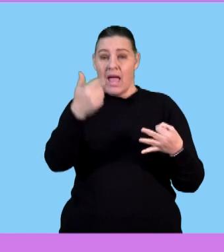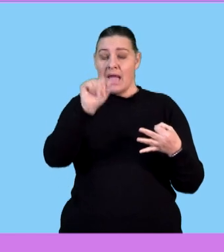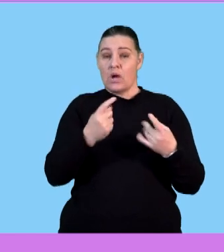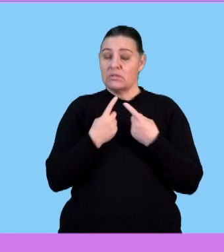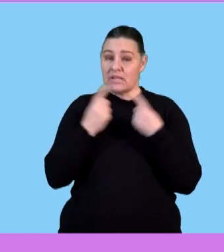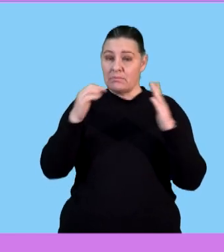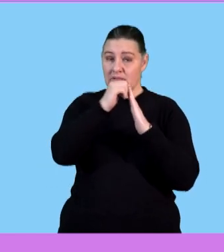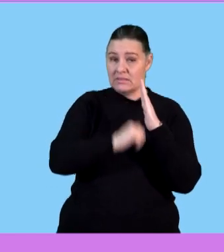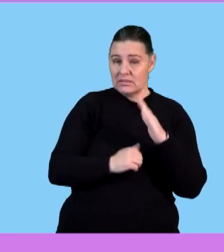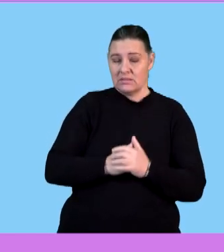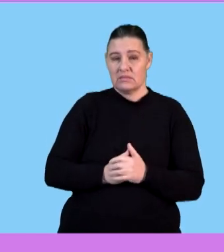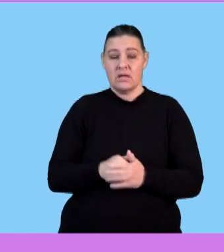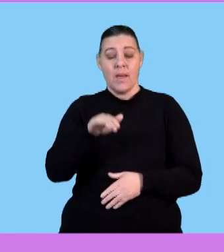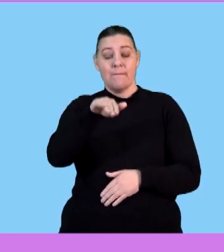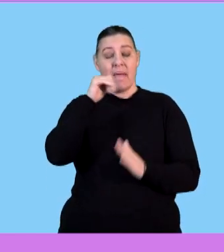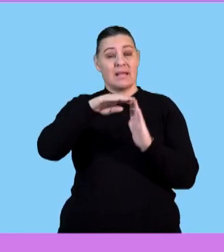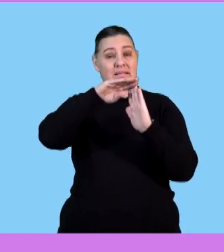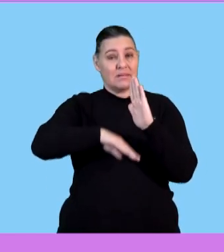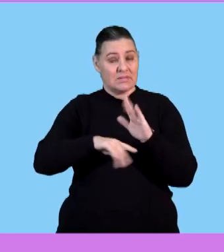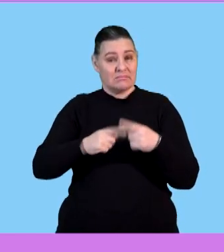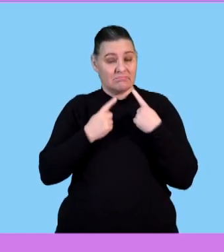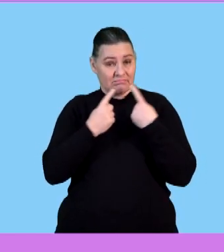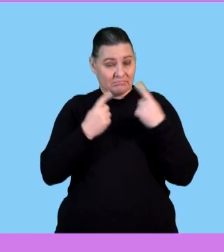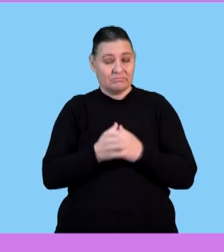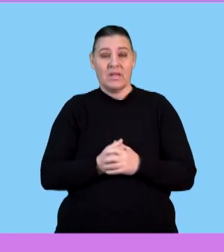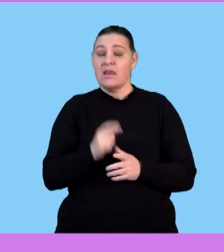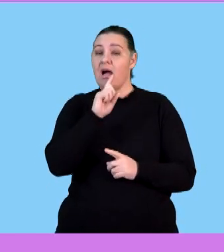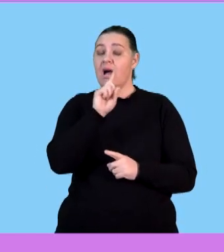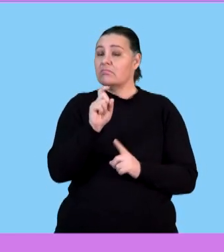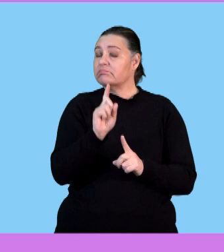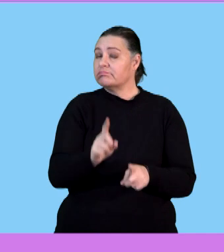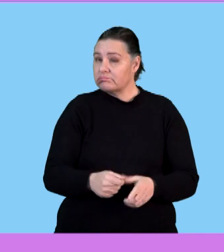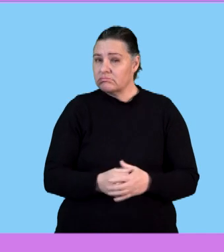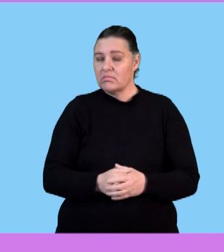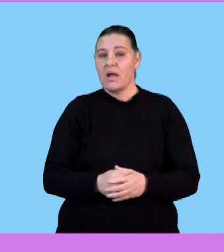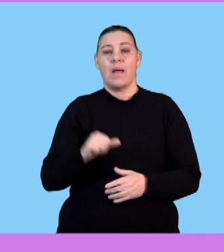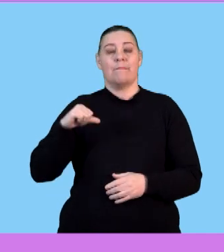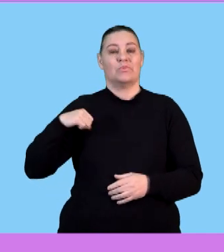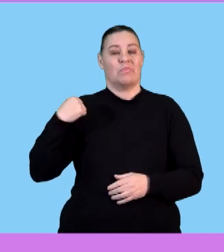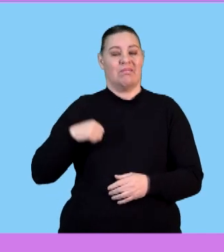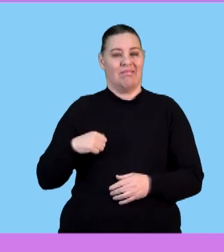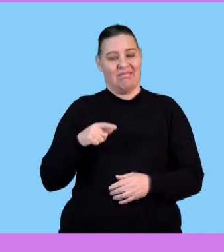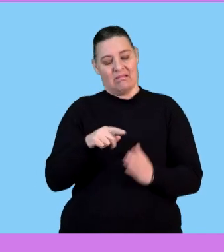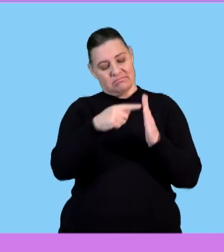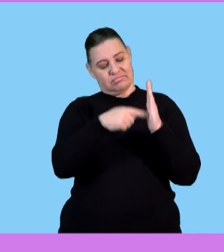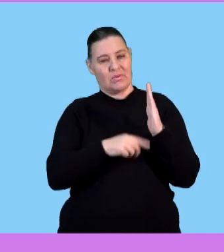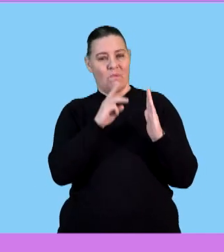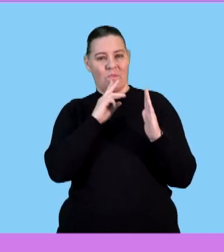statements, answer questions on bank statements, and answer questions on municipal statements.